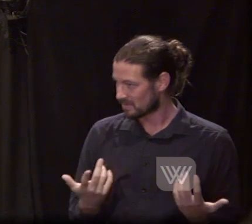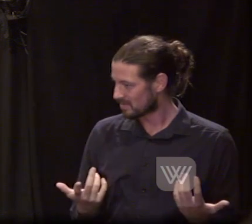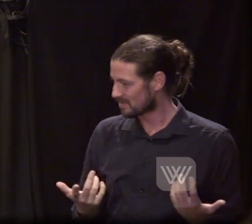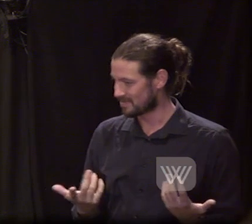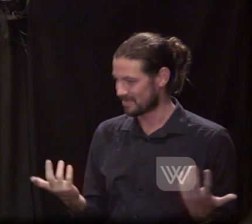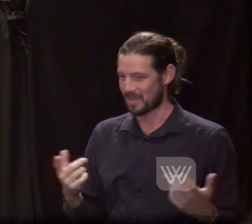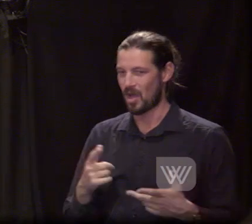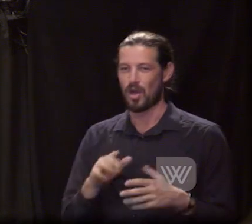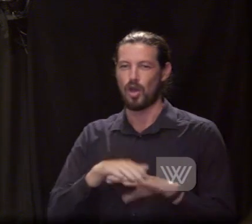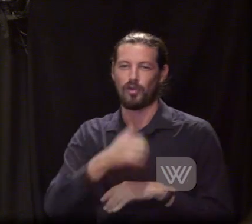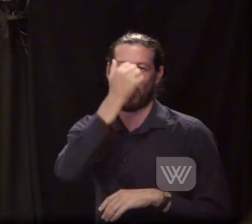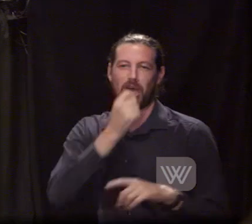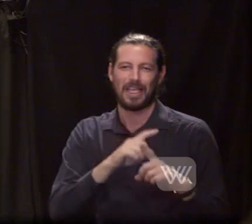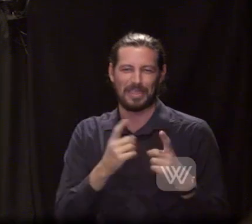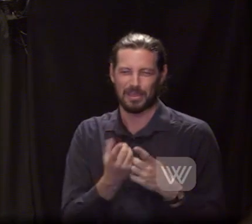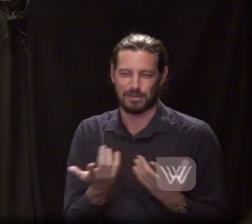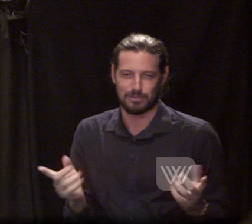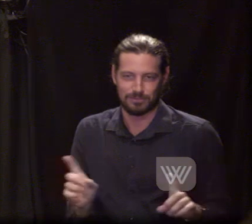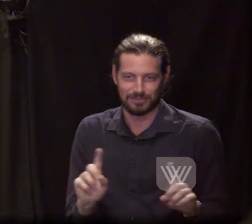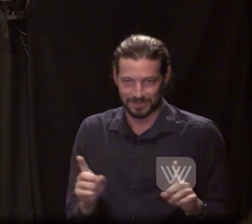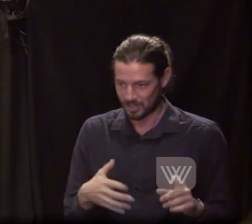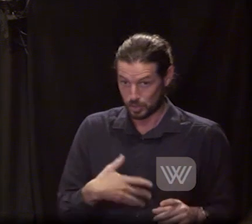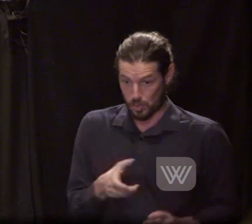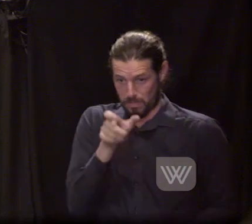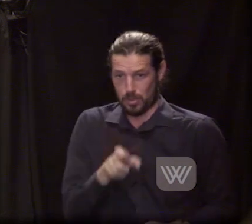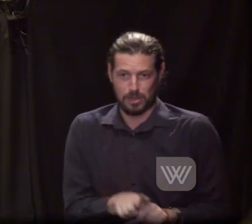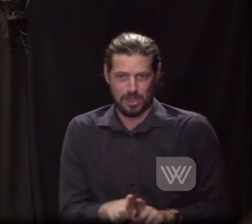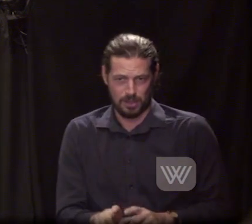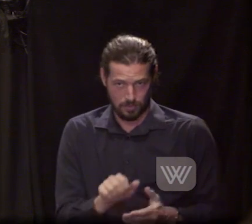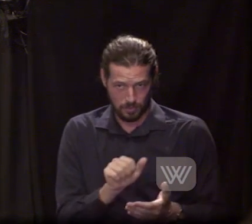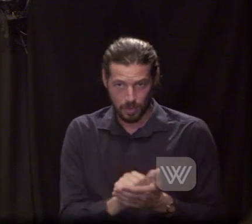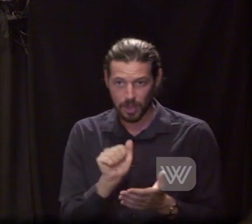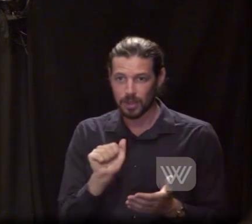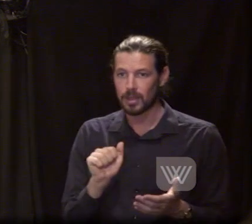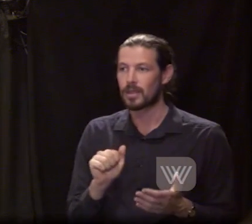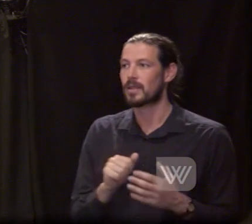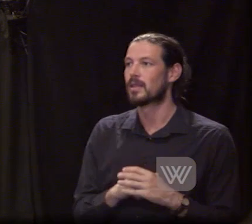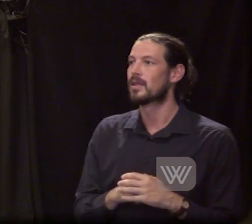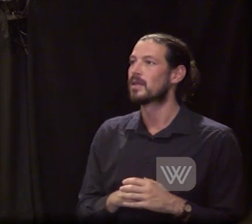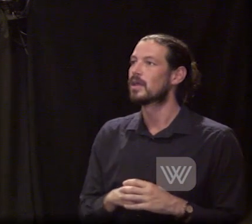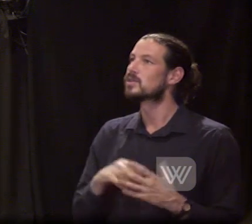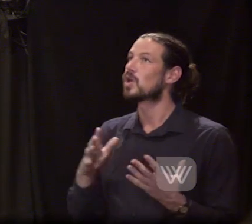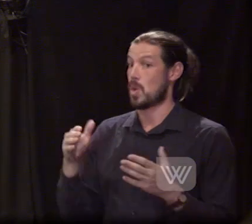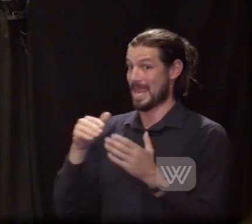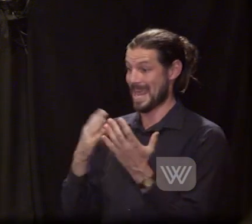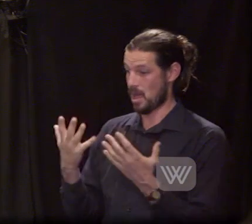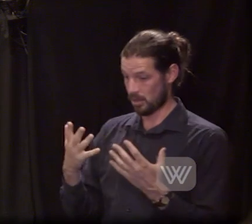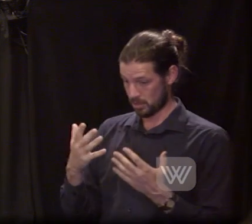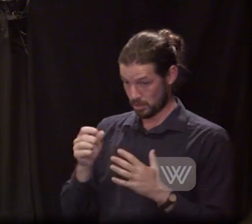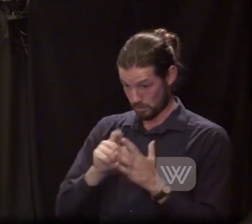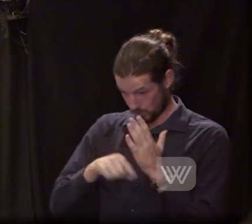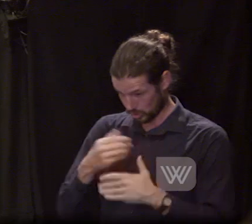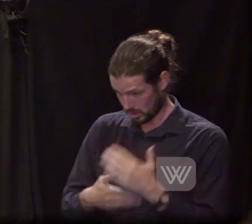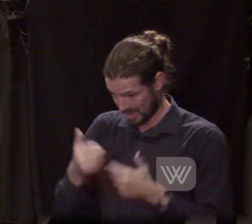the scraps or something, or feed it to the plants, or however you reused it. So do you know what NASA was looking for in retrospect, having looked at the